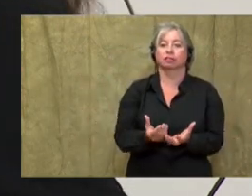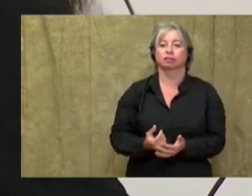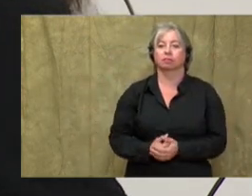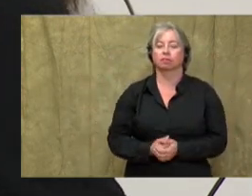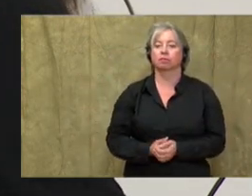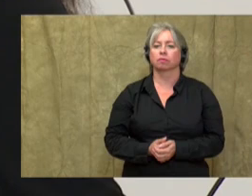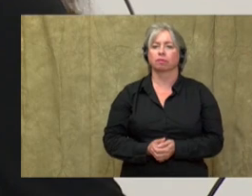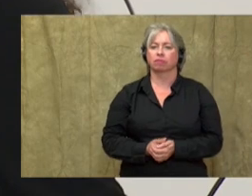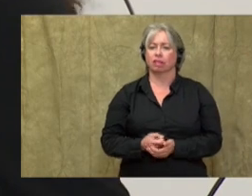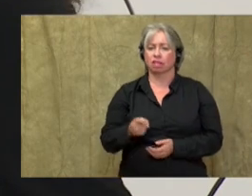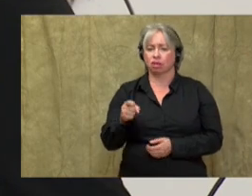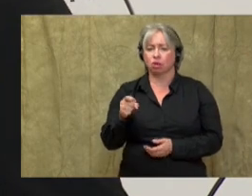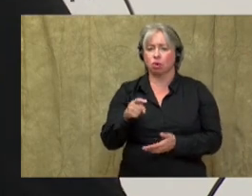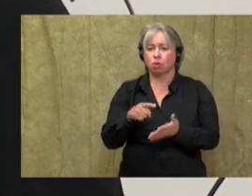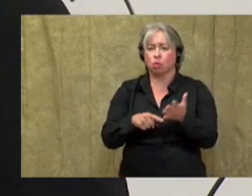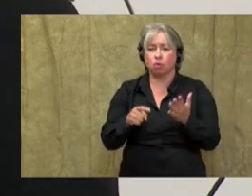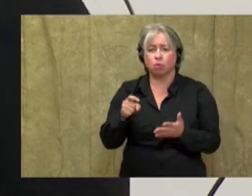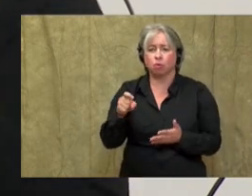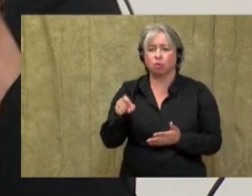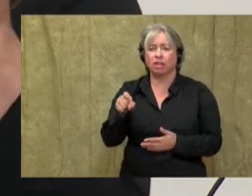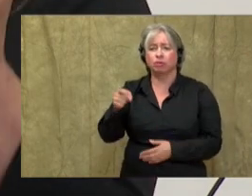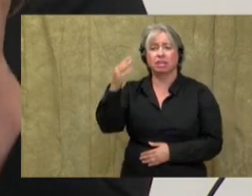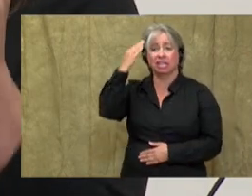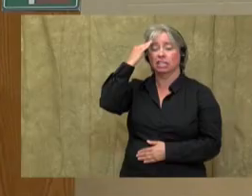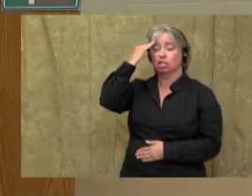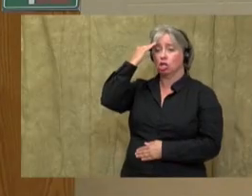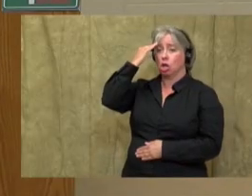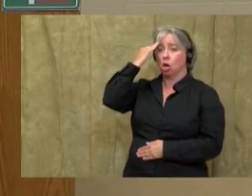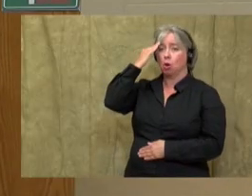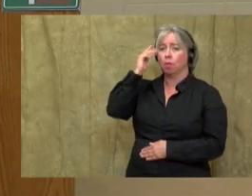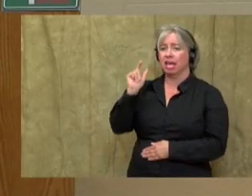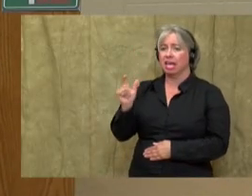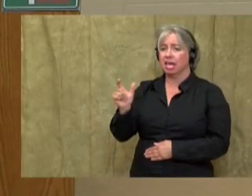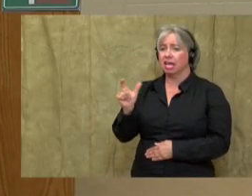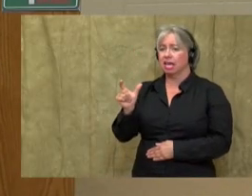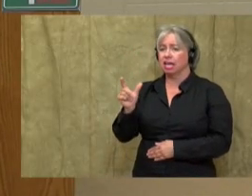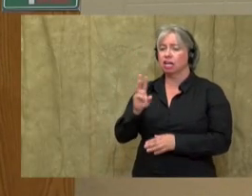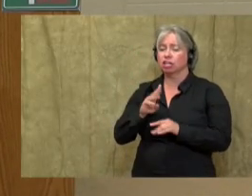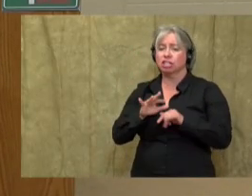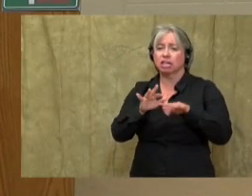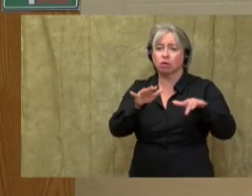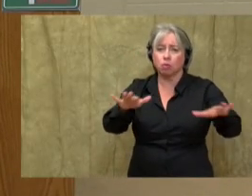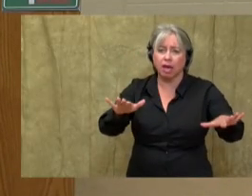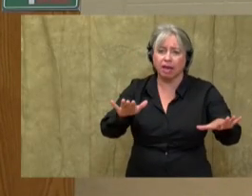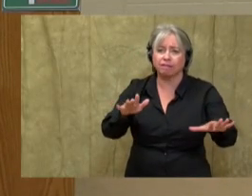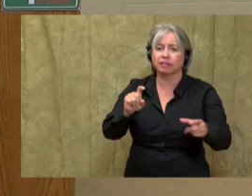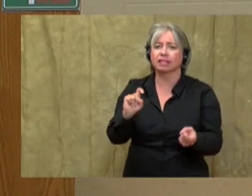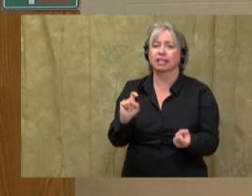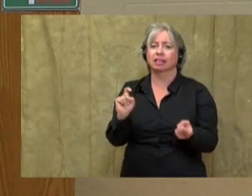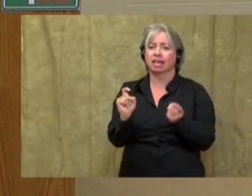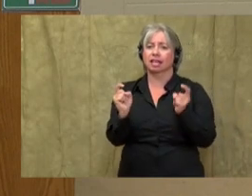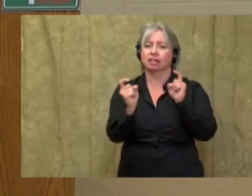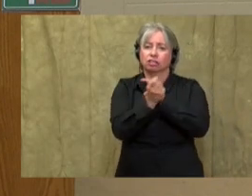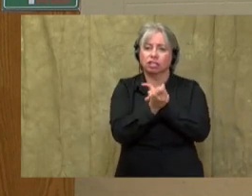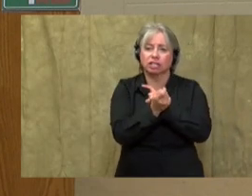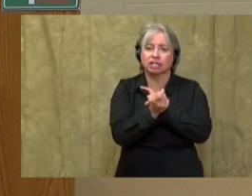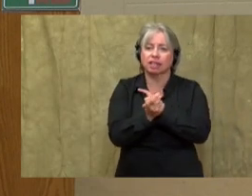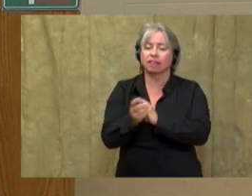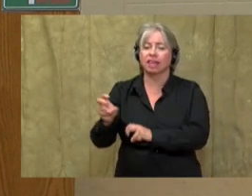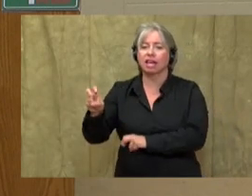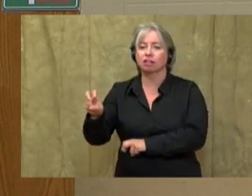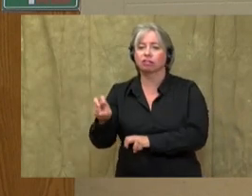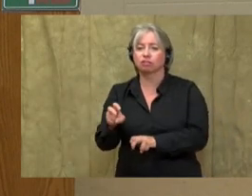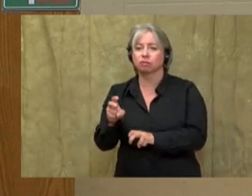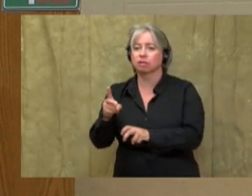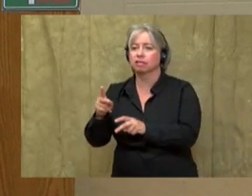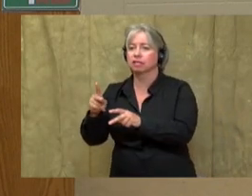All right, so what do you need to know about waves? An energy wave is a disturbance that transfers energy